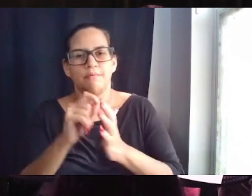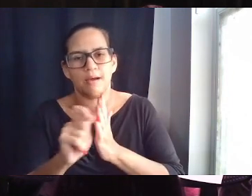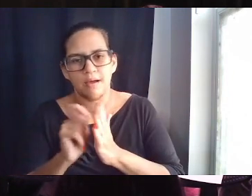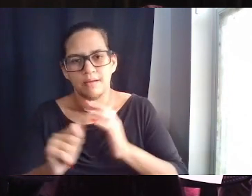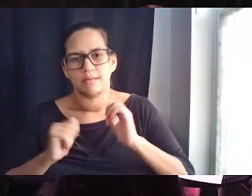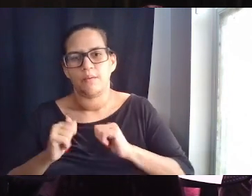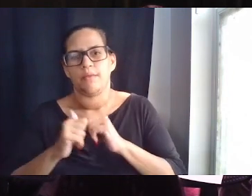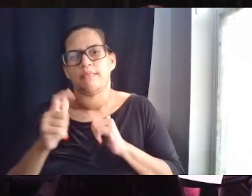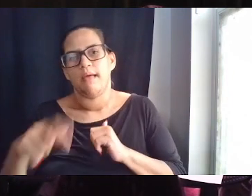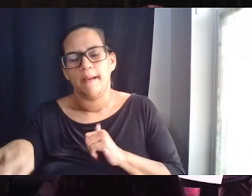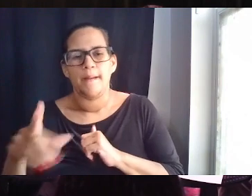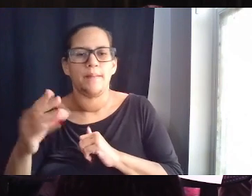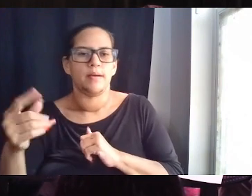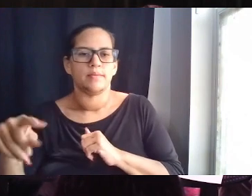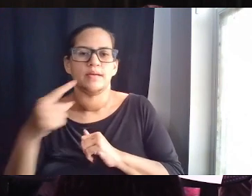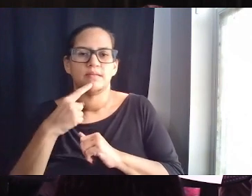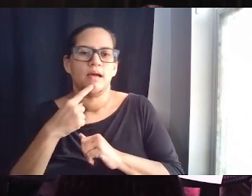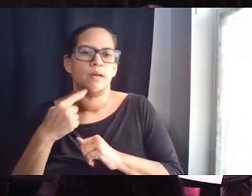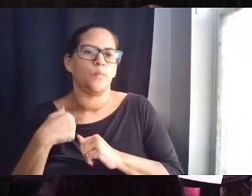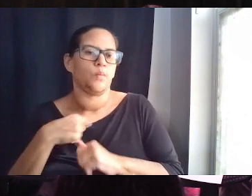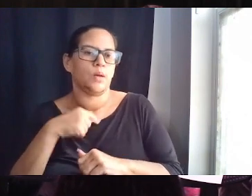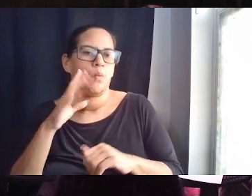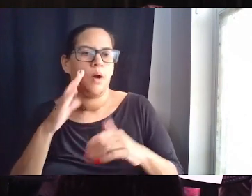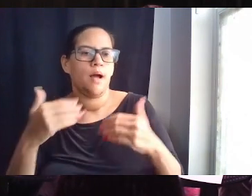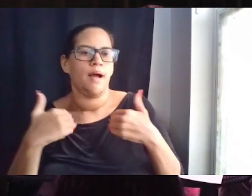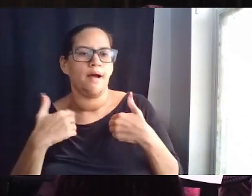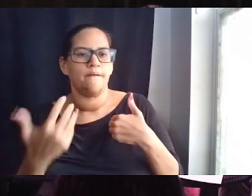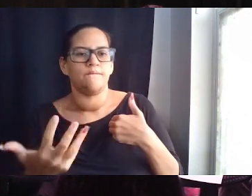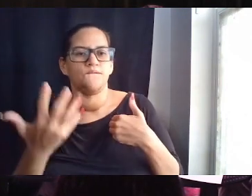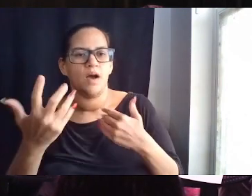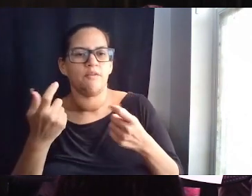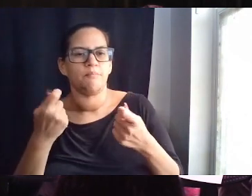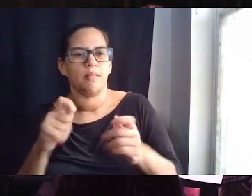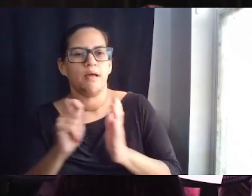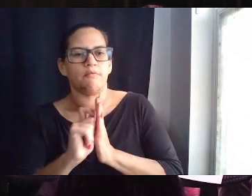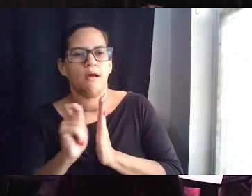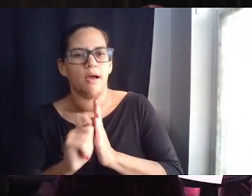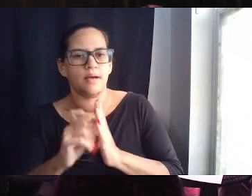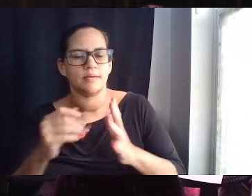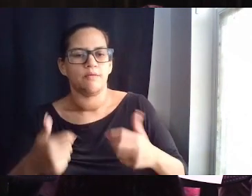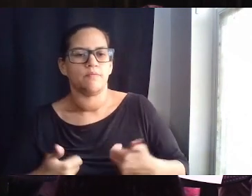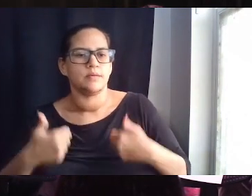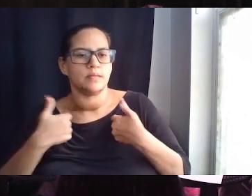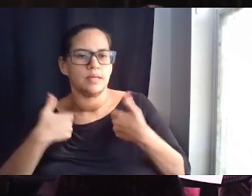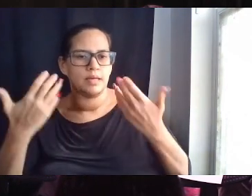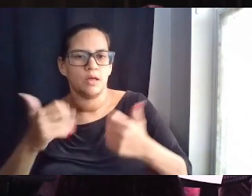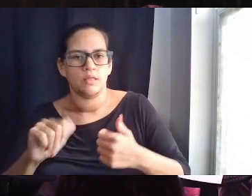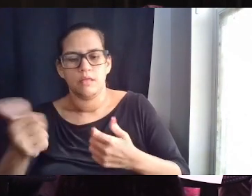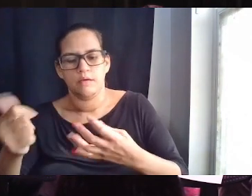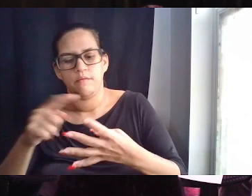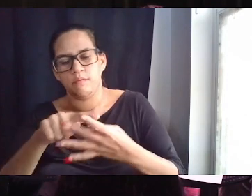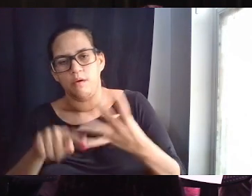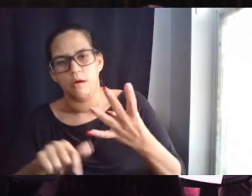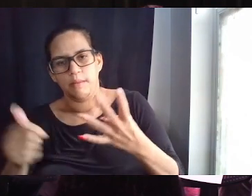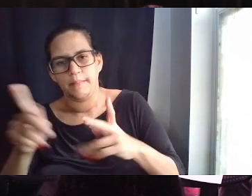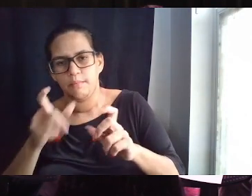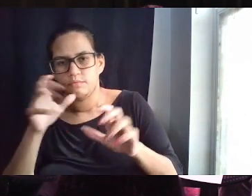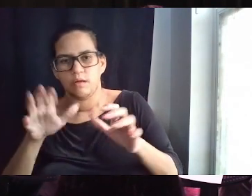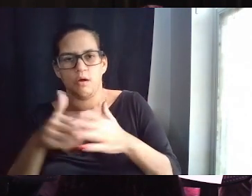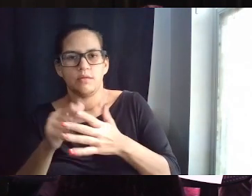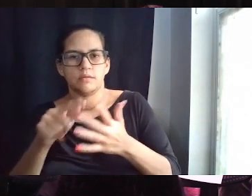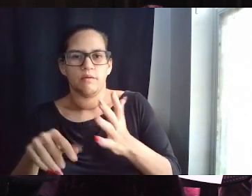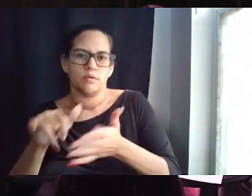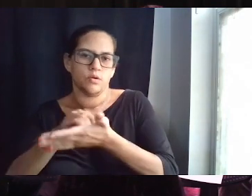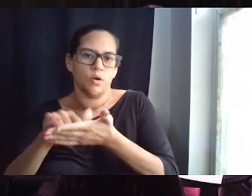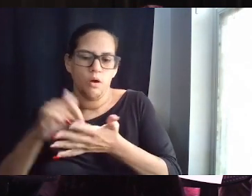said, we're going to have 5 playwrights in residence. Here are the other 4 fabulous people who've done all this stuff in New York and da-da-da-da and blah, blah,